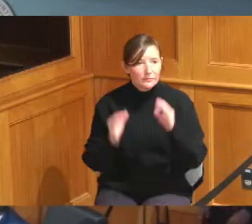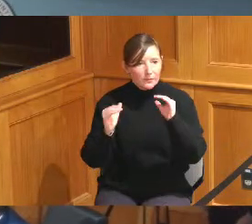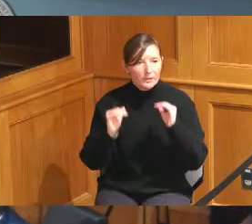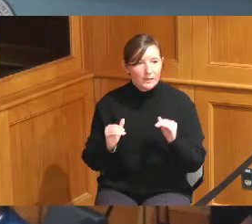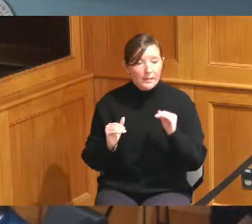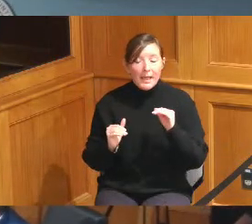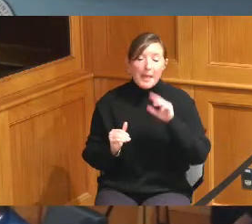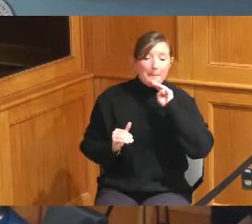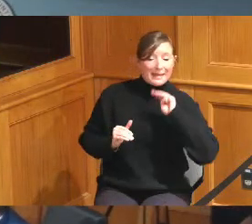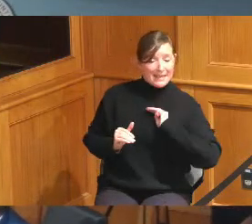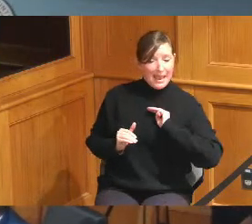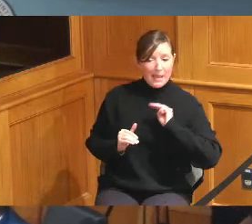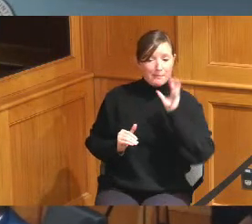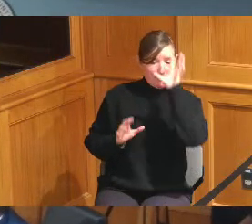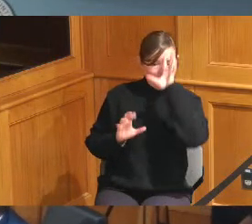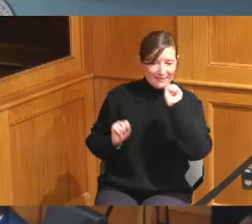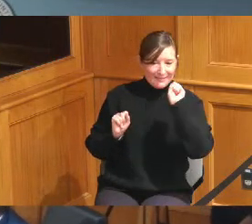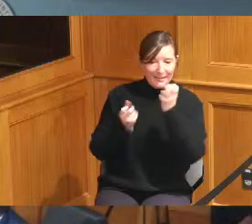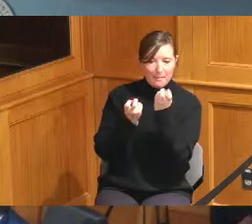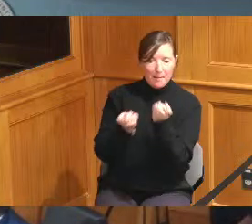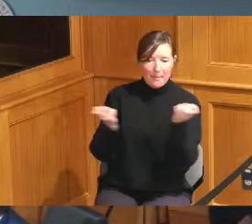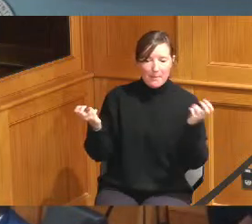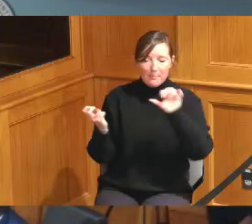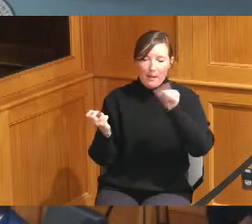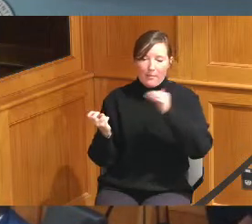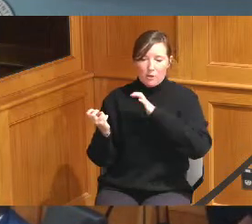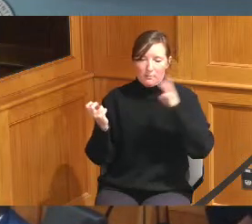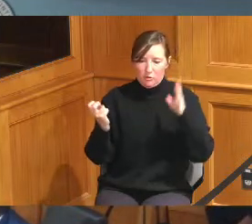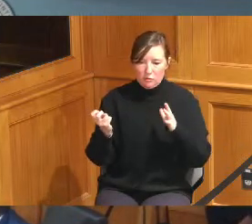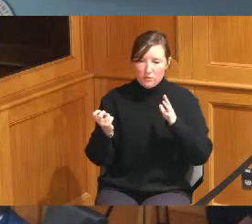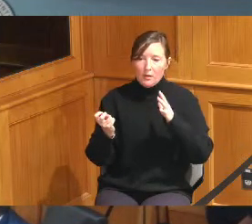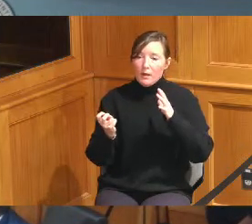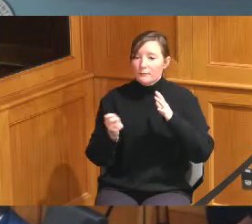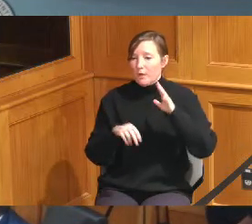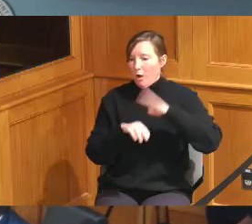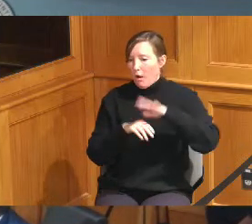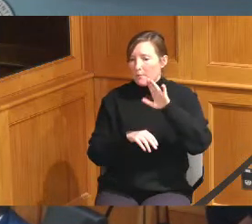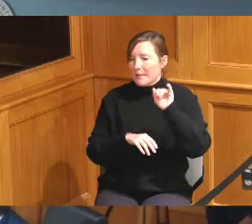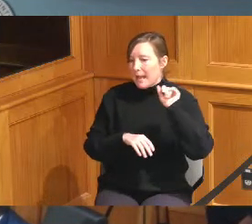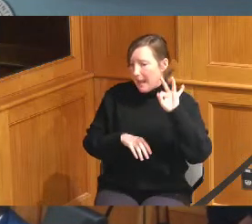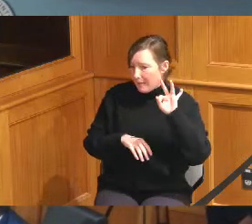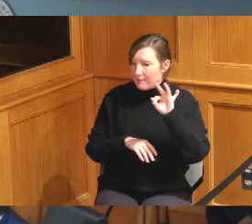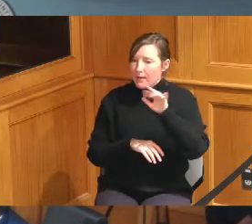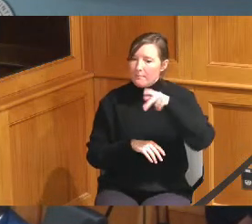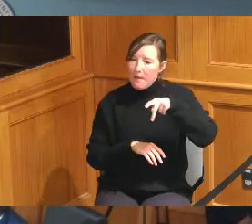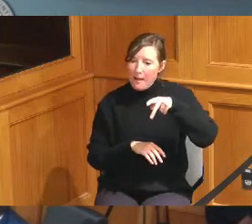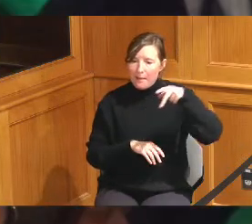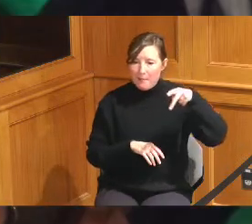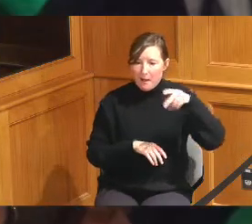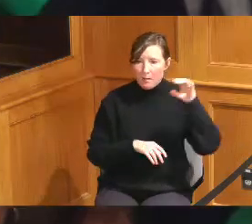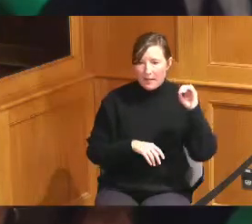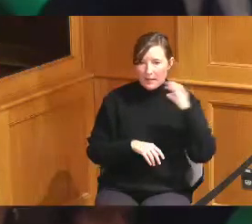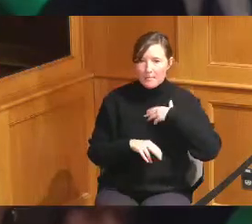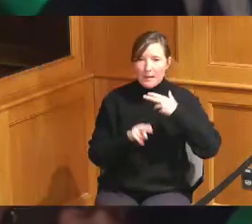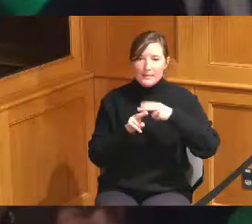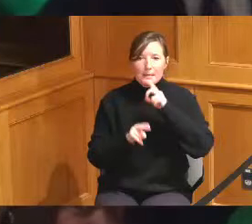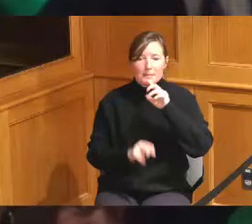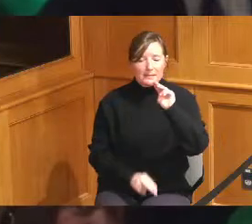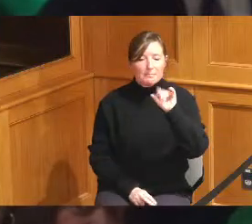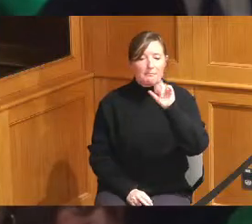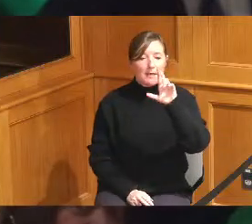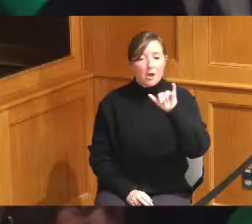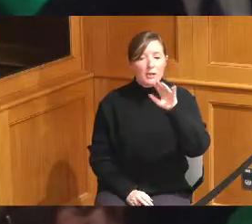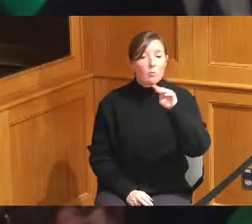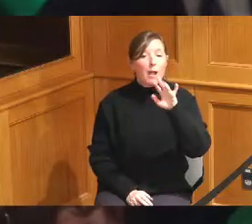Madam President and the other commissioners, on behalf of Phi Psi Omega and my president, Lisa Marshad, my name is Mary Weinberg, and I